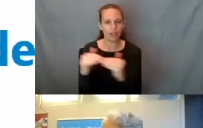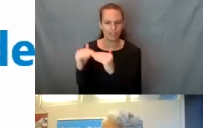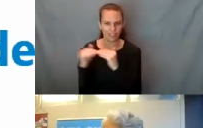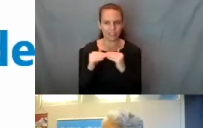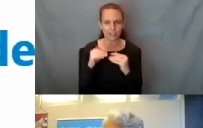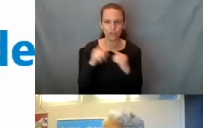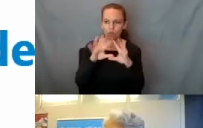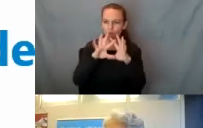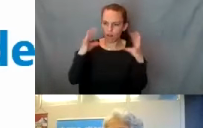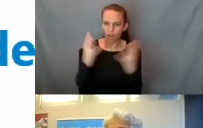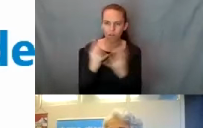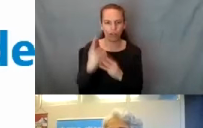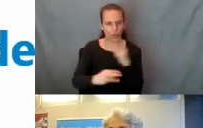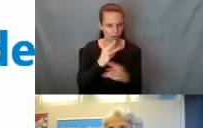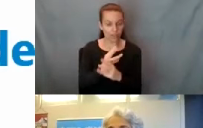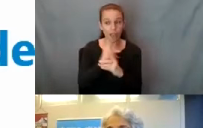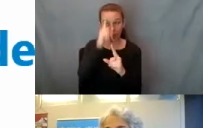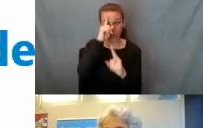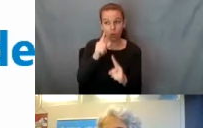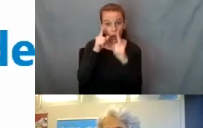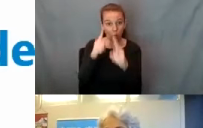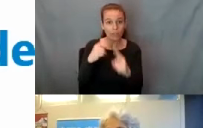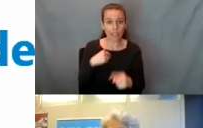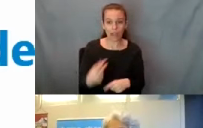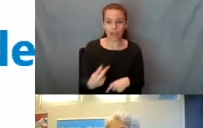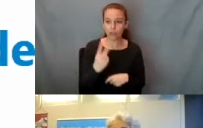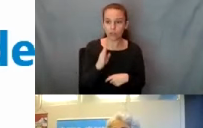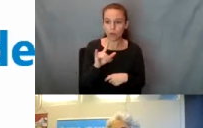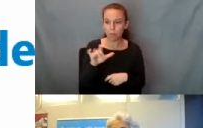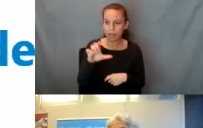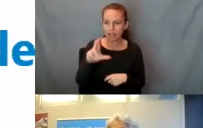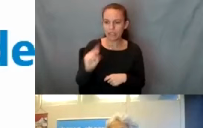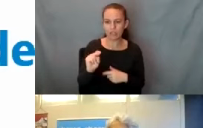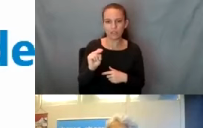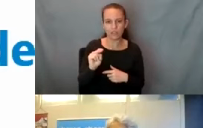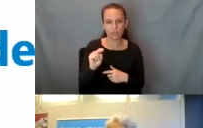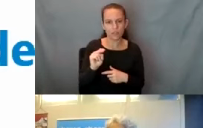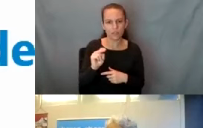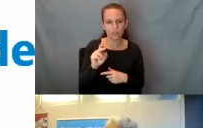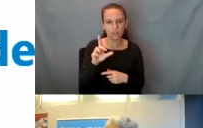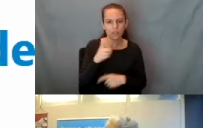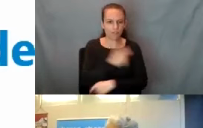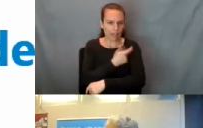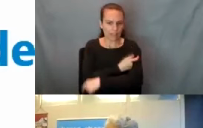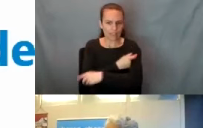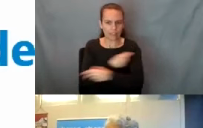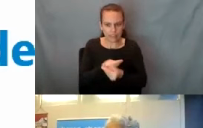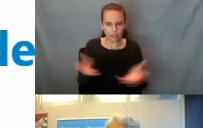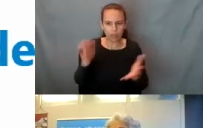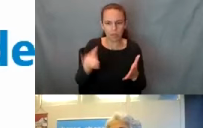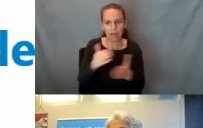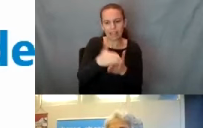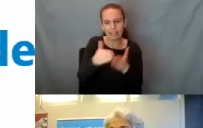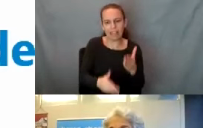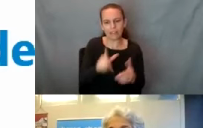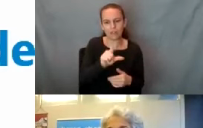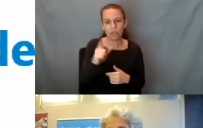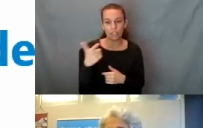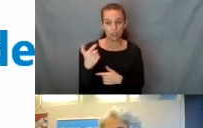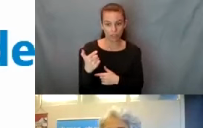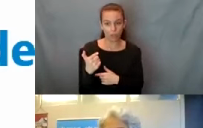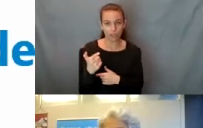the world. And the goal was to have 2 billion doses of vaccines distributed by the end of 2021. Therapeutics,